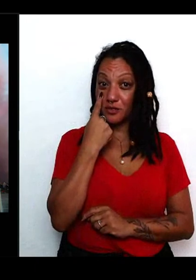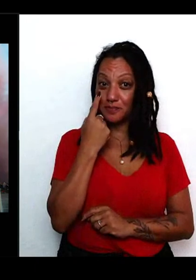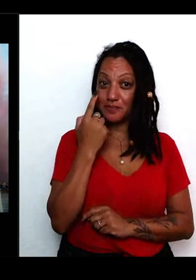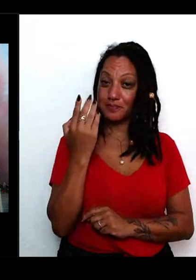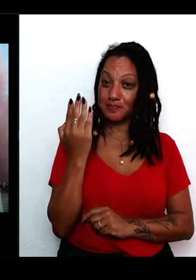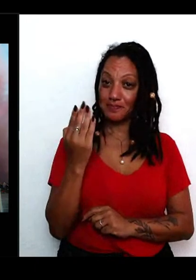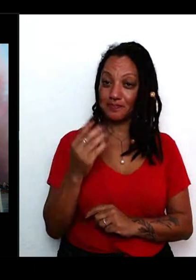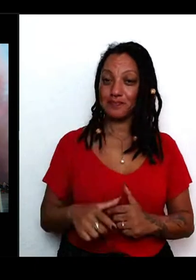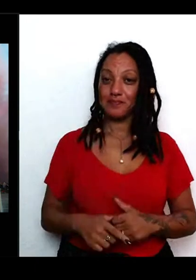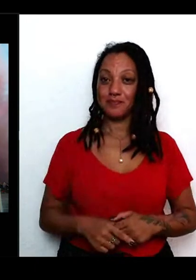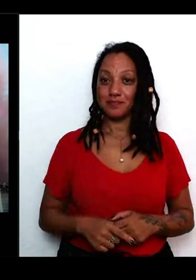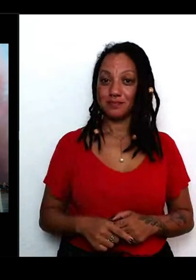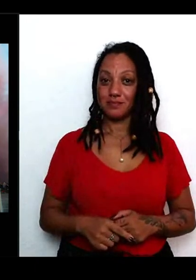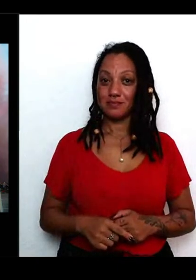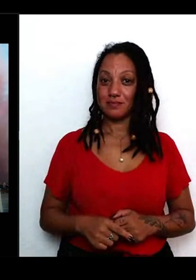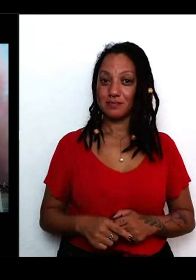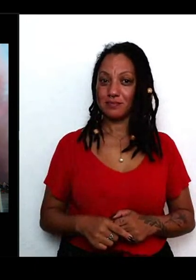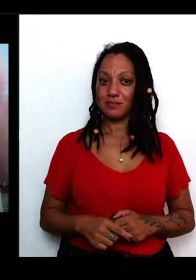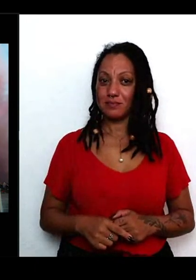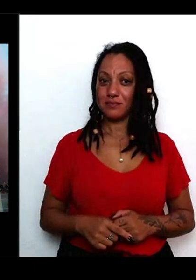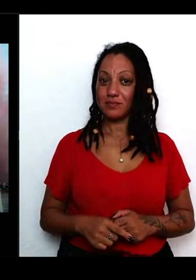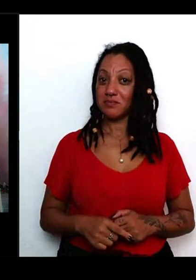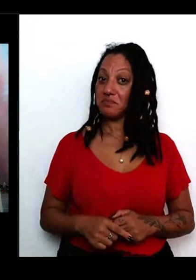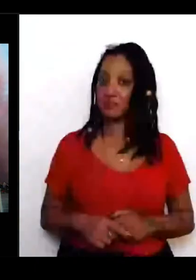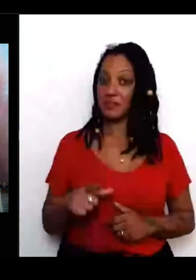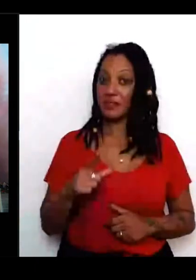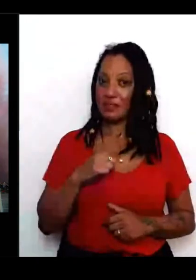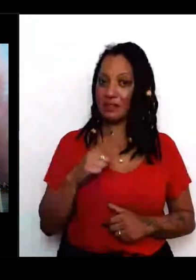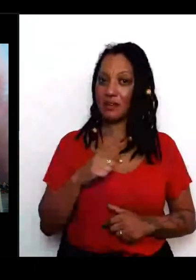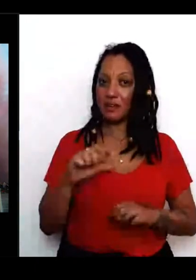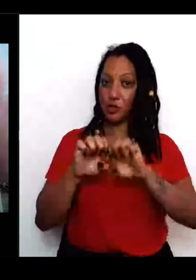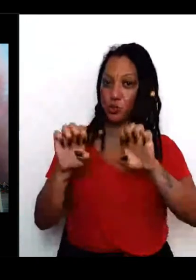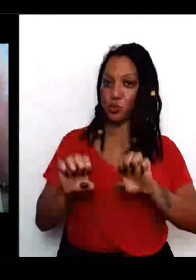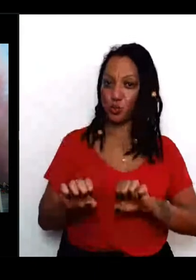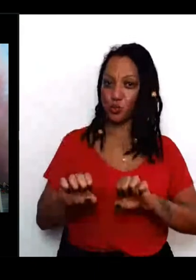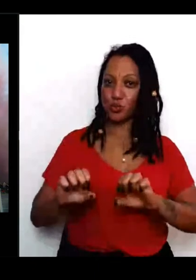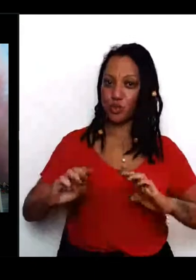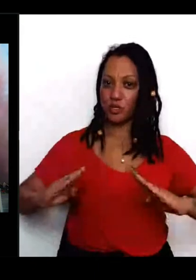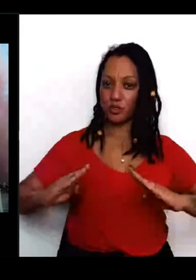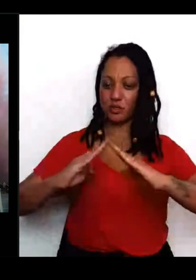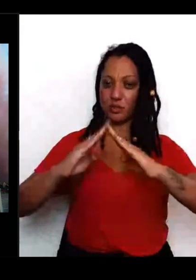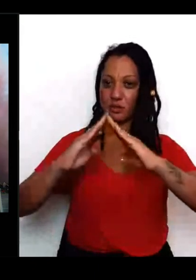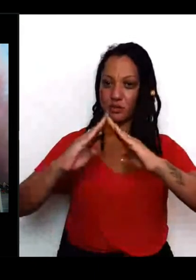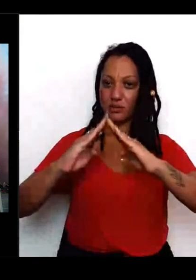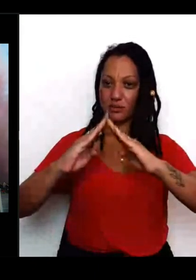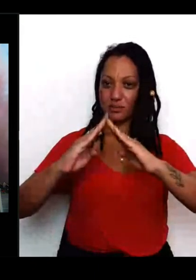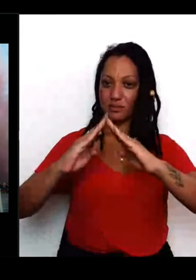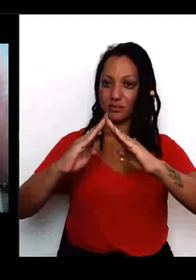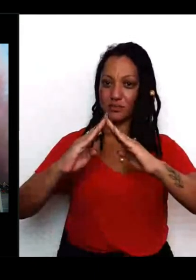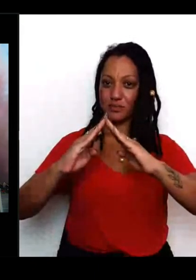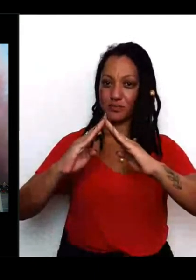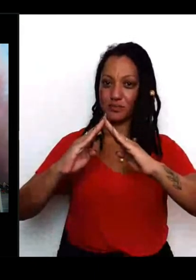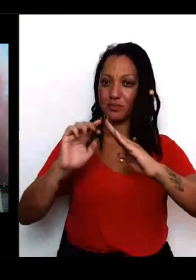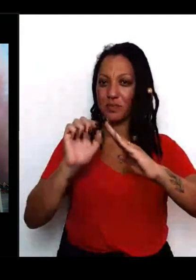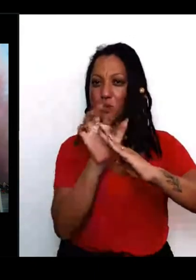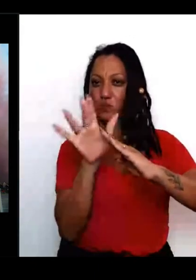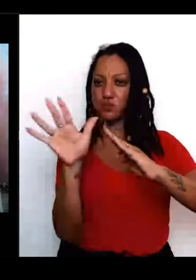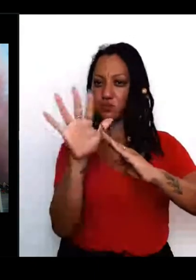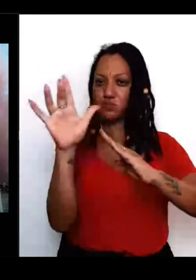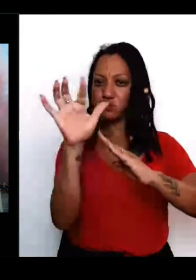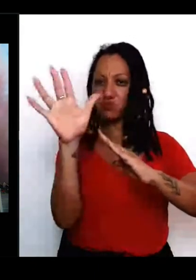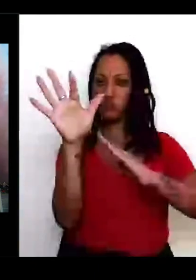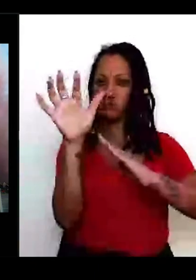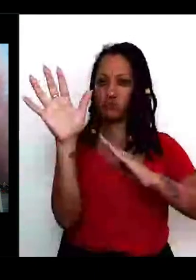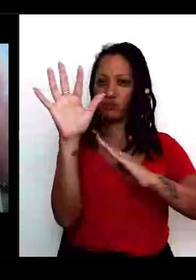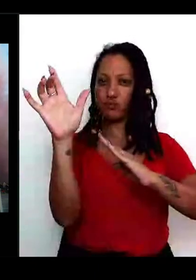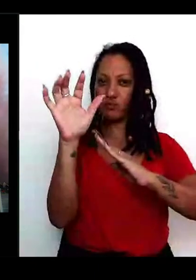trapezoidal Structure which allowed smokes to be affixed at various positions which meant the color could